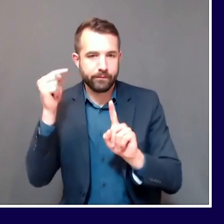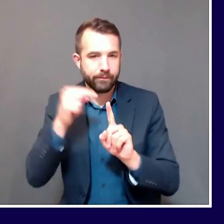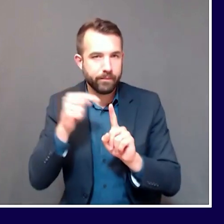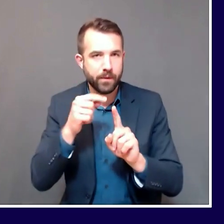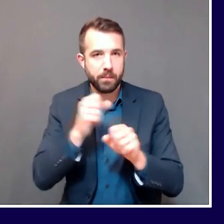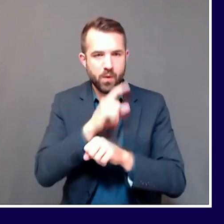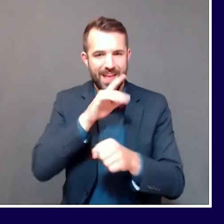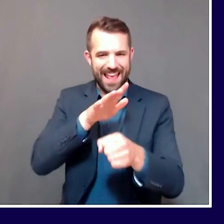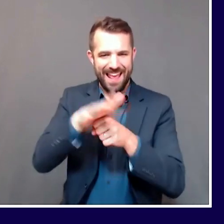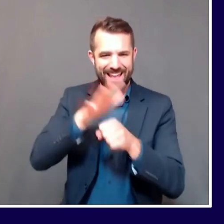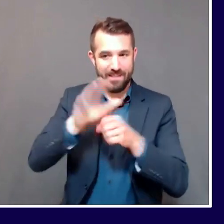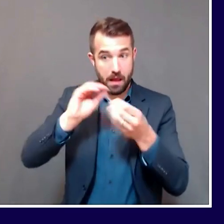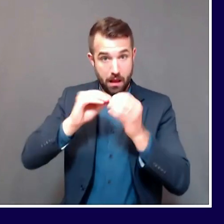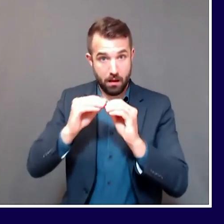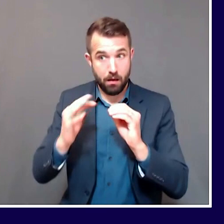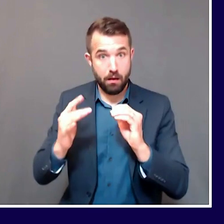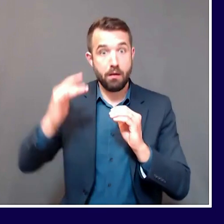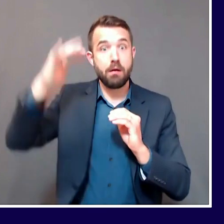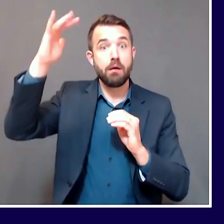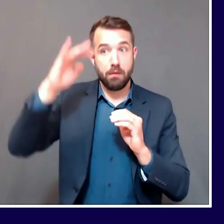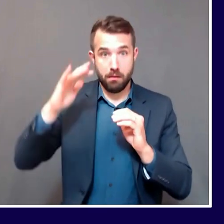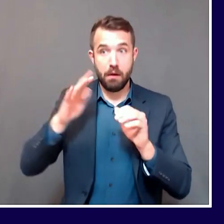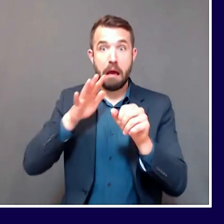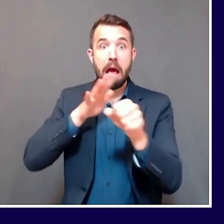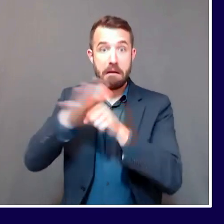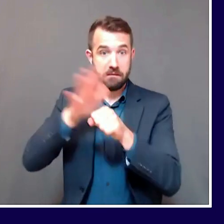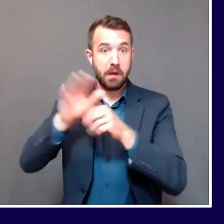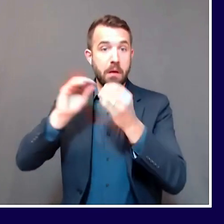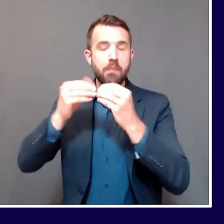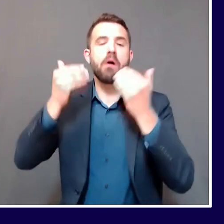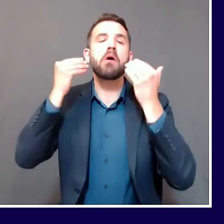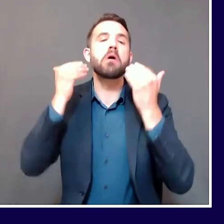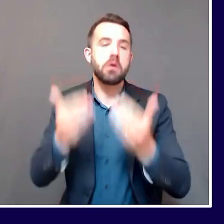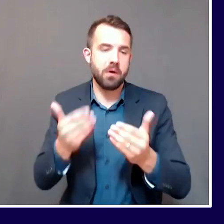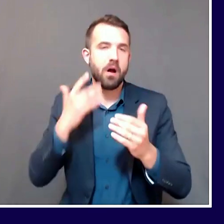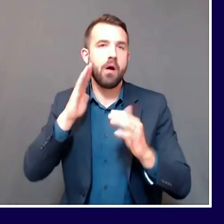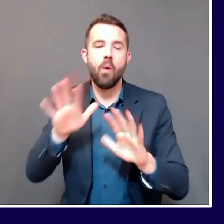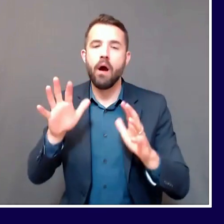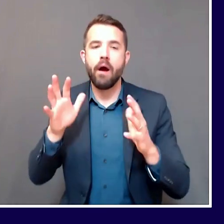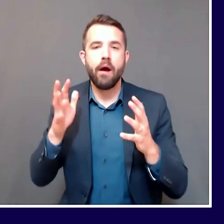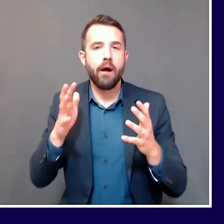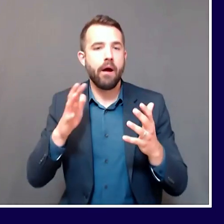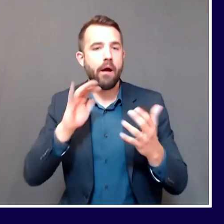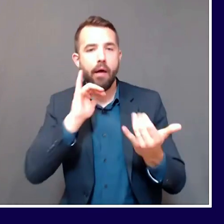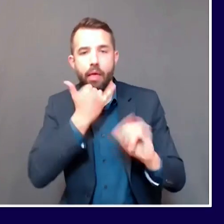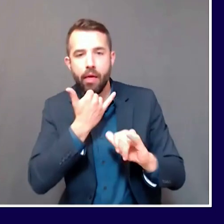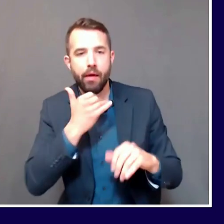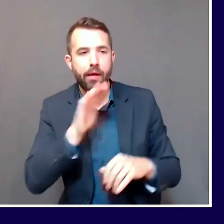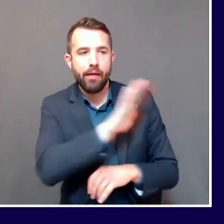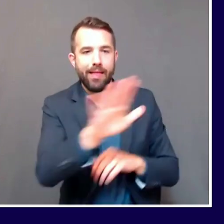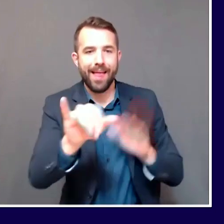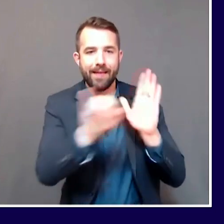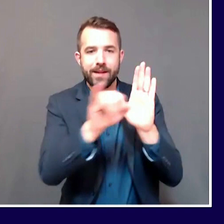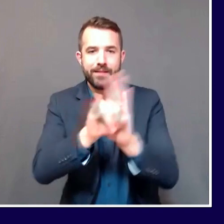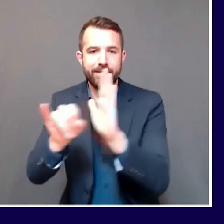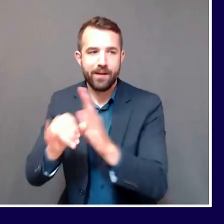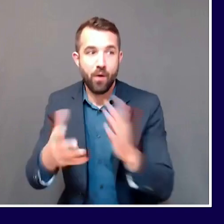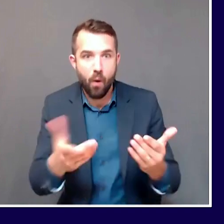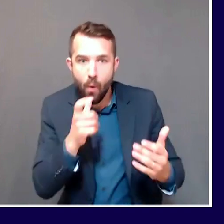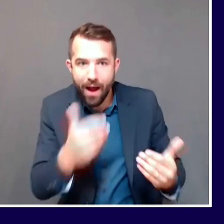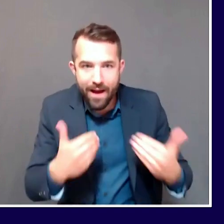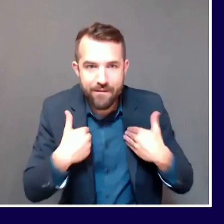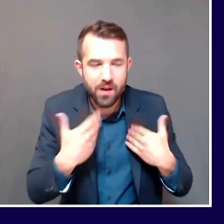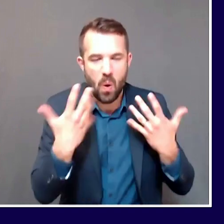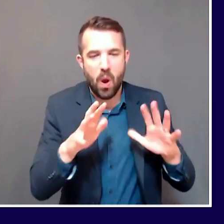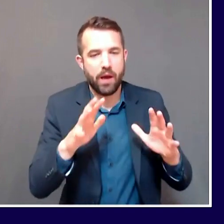so that we not only prevented accidentally identifying someone with COVID-19, but in this case, identifying someone